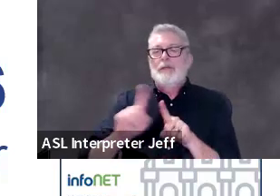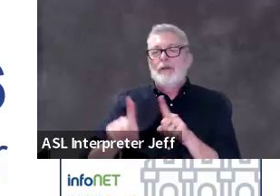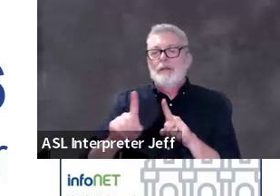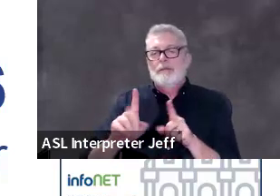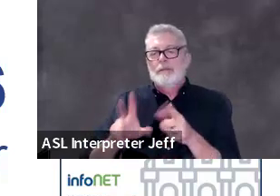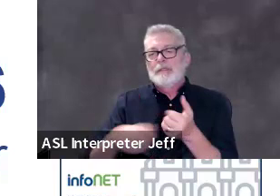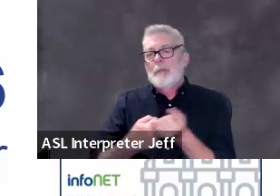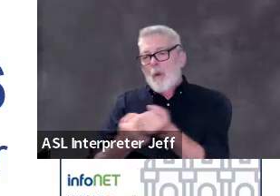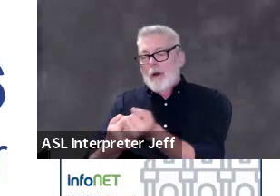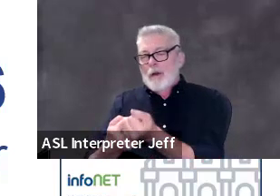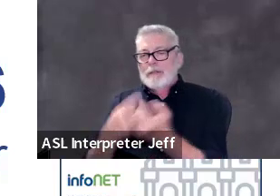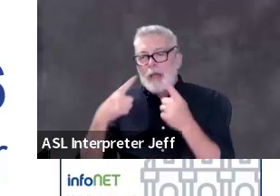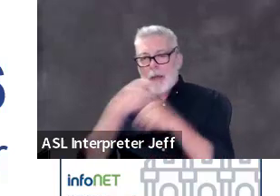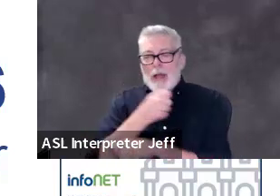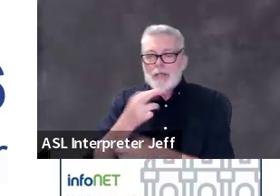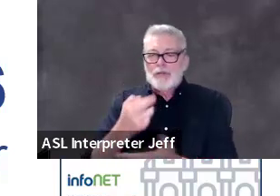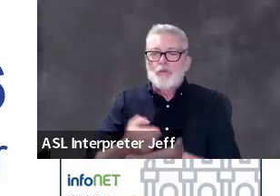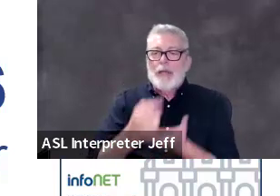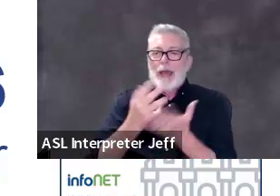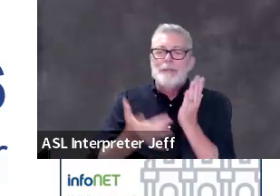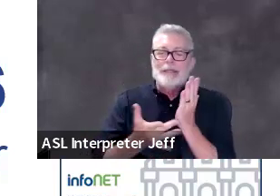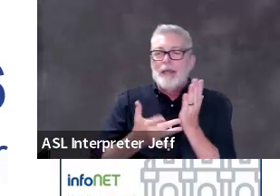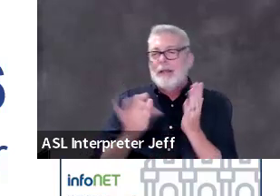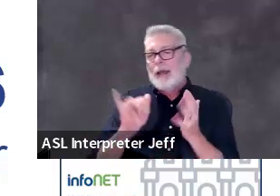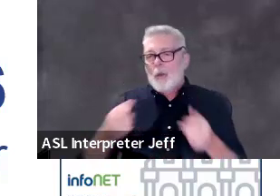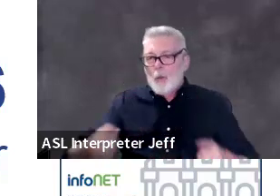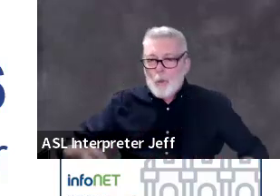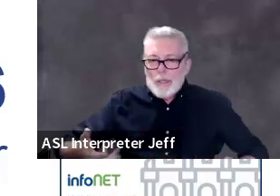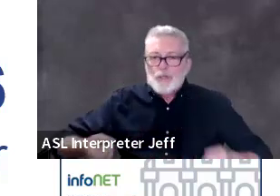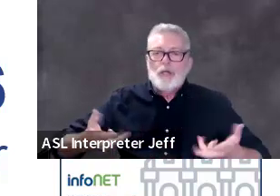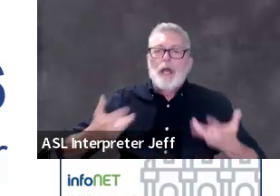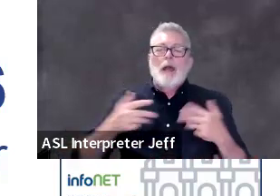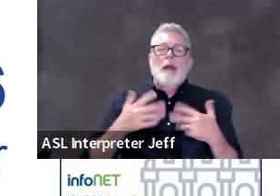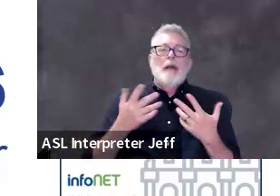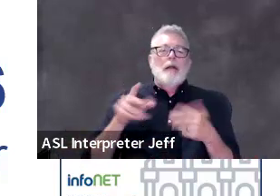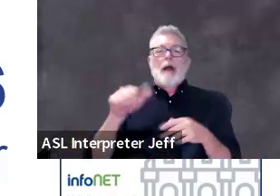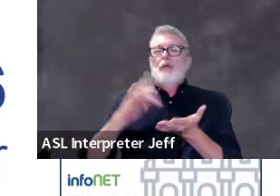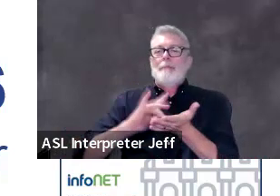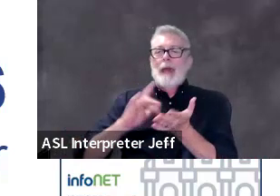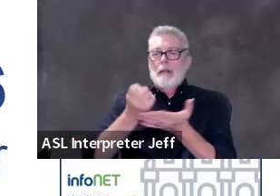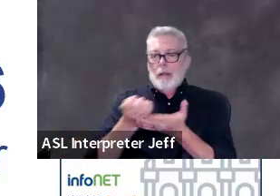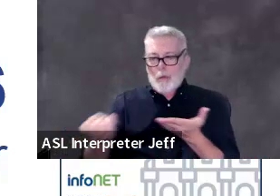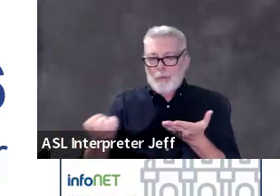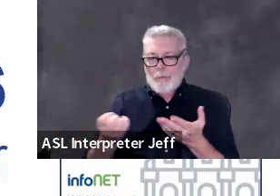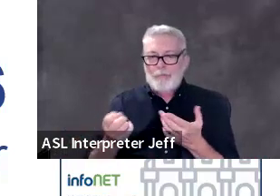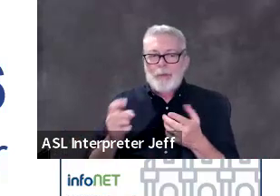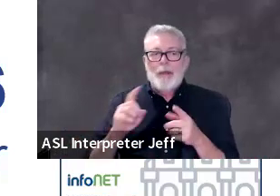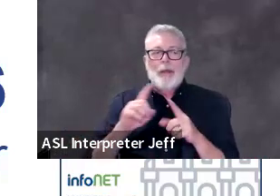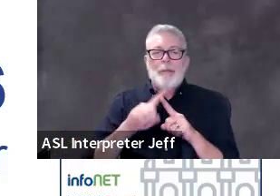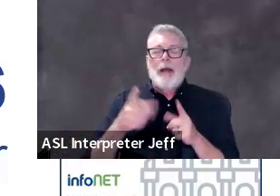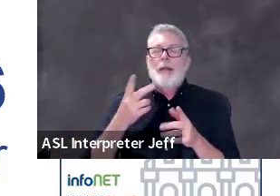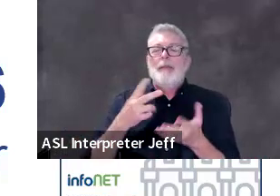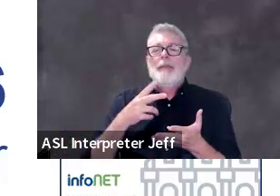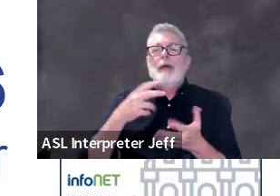supports, complex rehab technology and wheelchairs, durable medical equipment, the power standing equipment